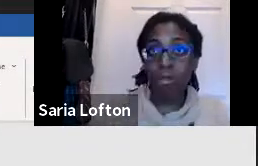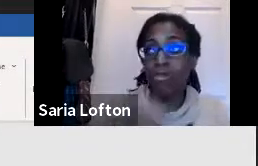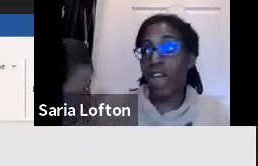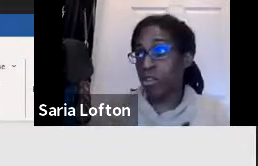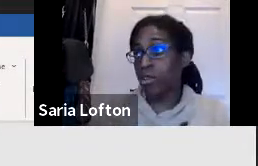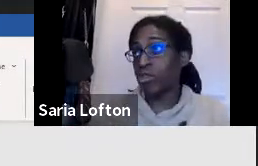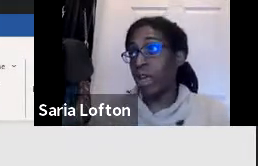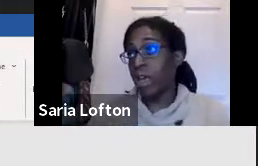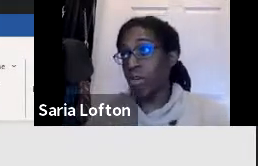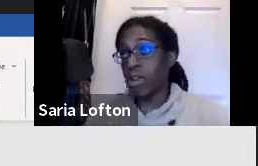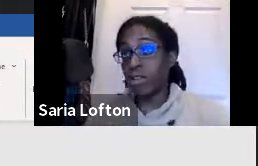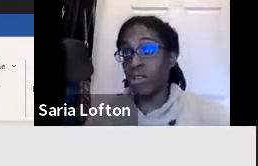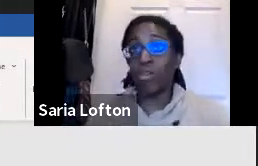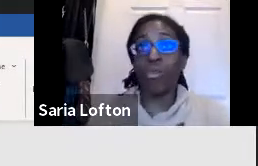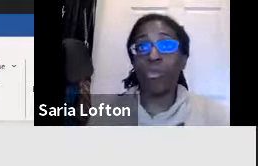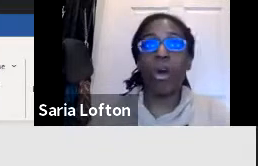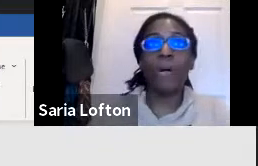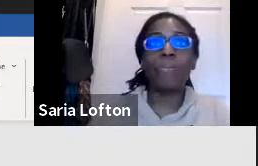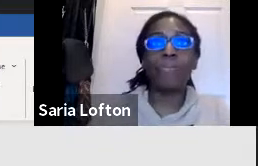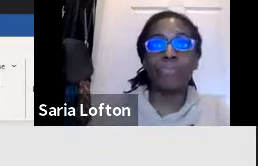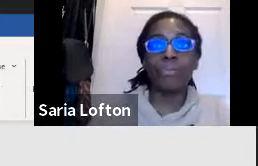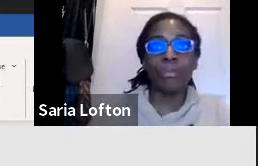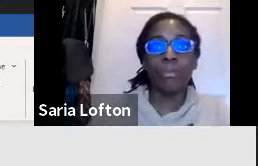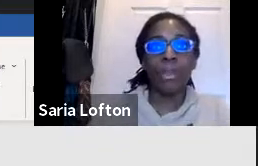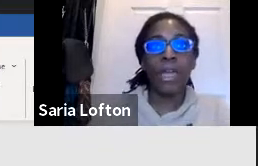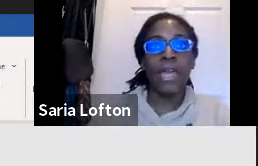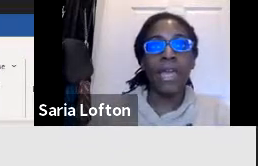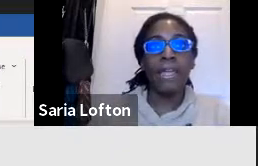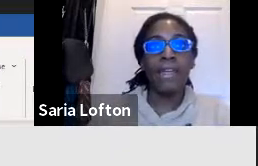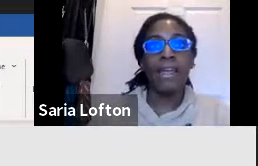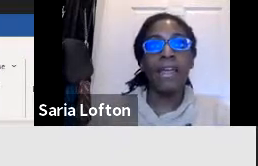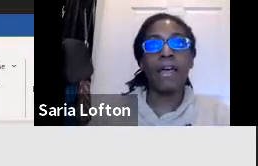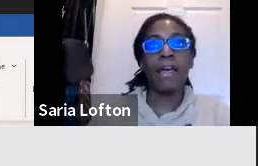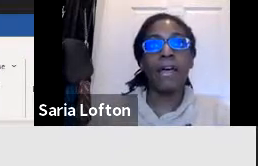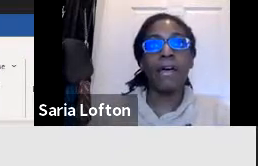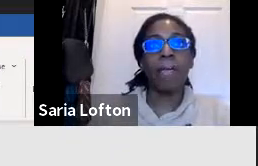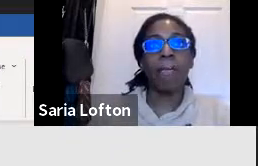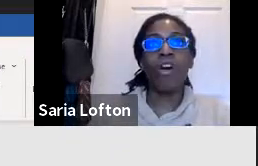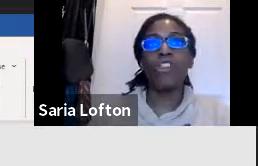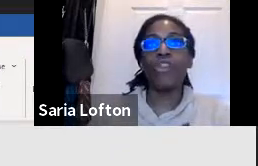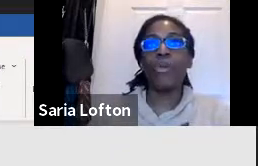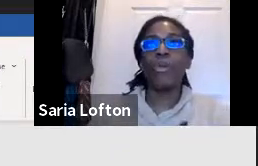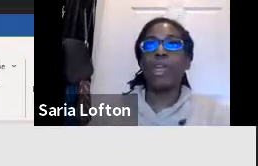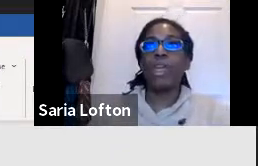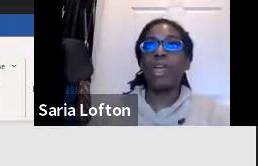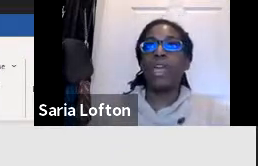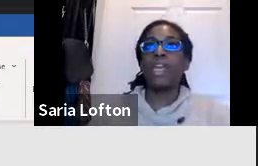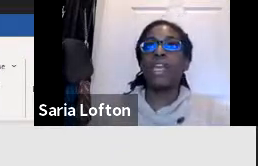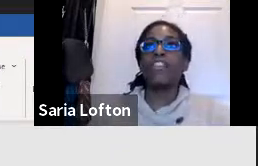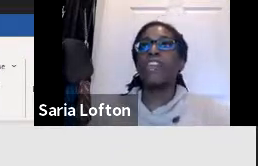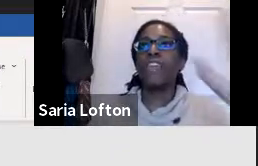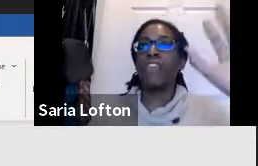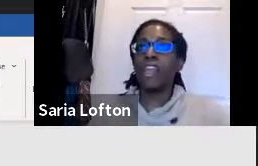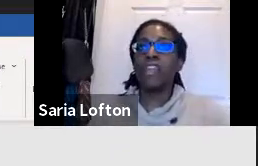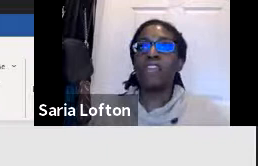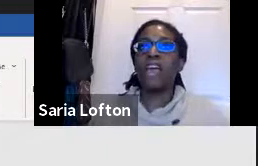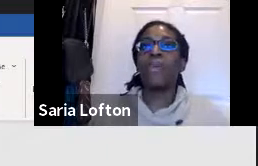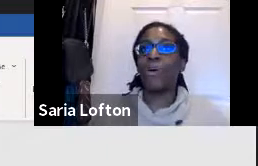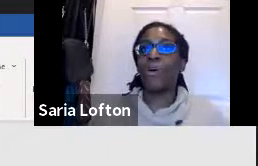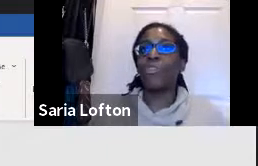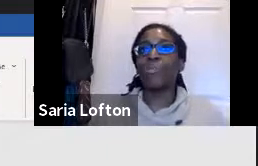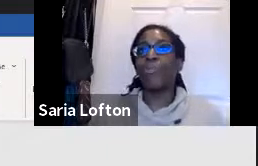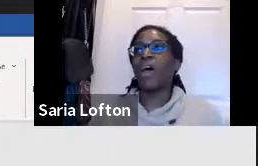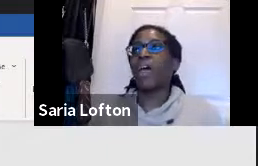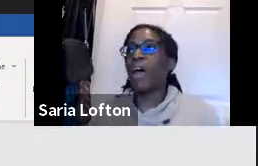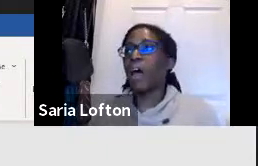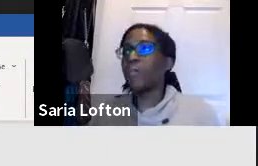risk factors and chronic disease overall. And also, in addition to giving that insight, it